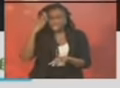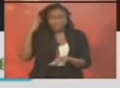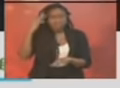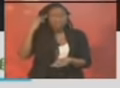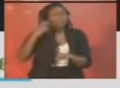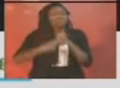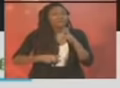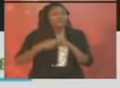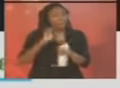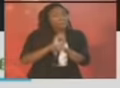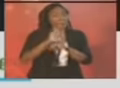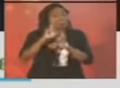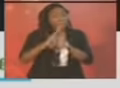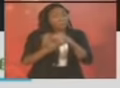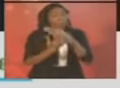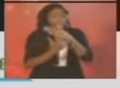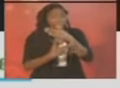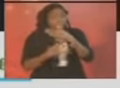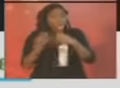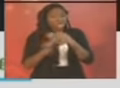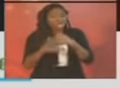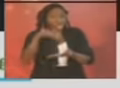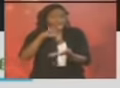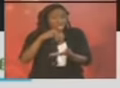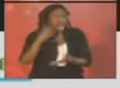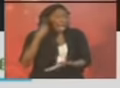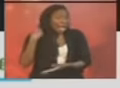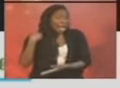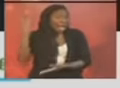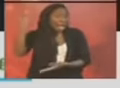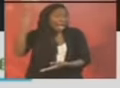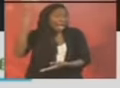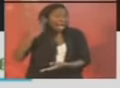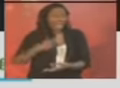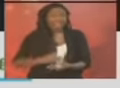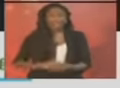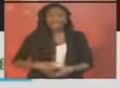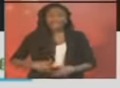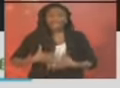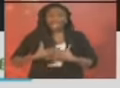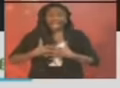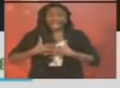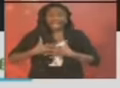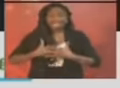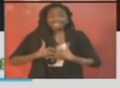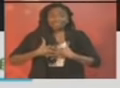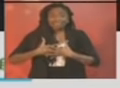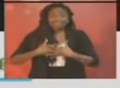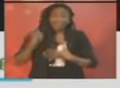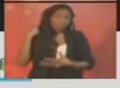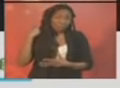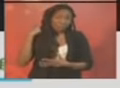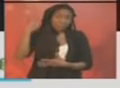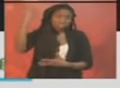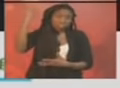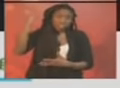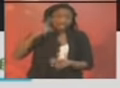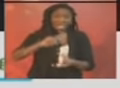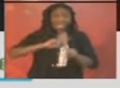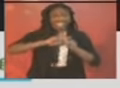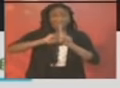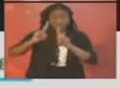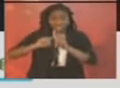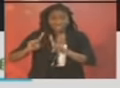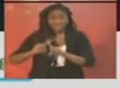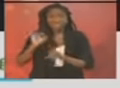high, heart conditions, asthma, cigarette smoker, hypertension, these are all examples. If you